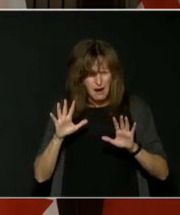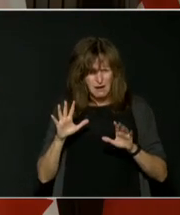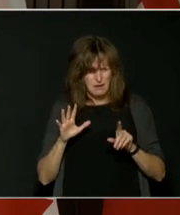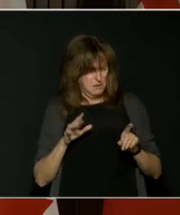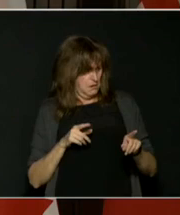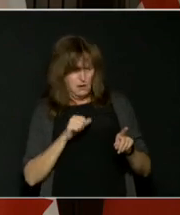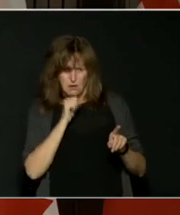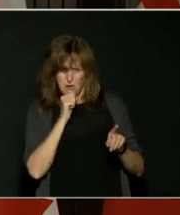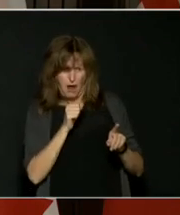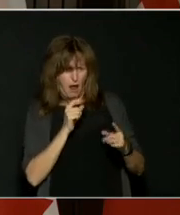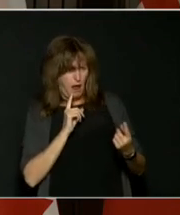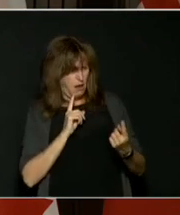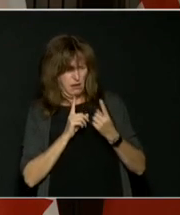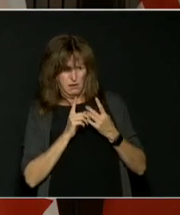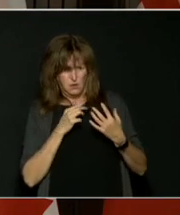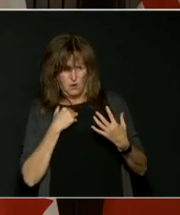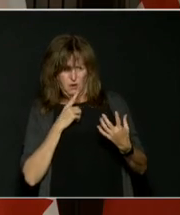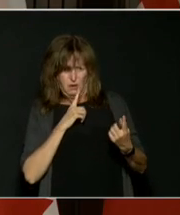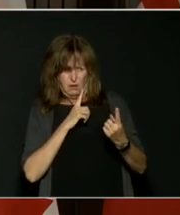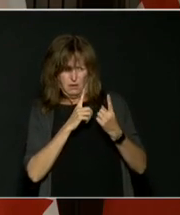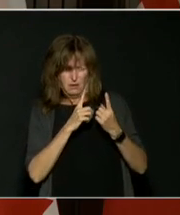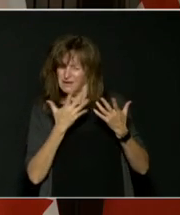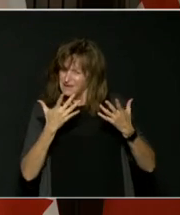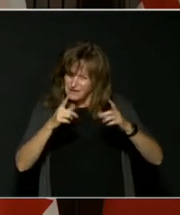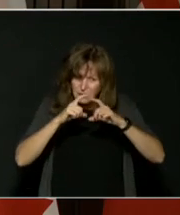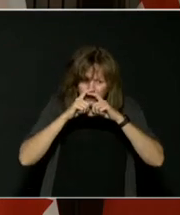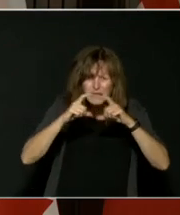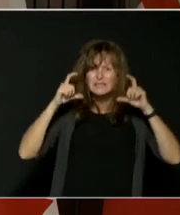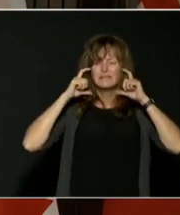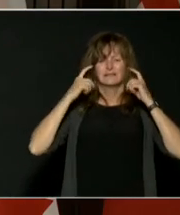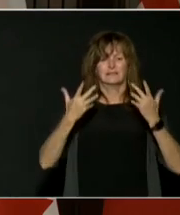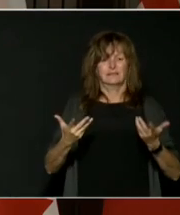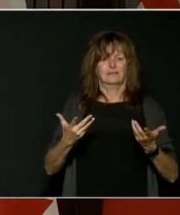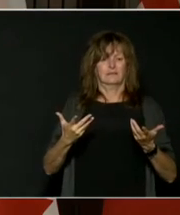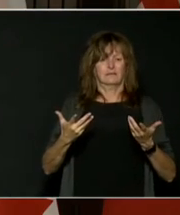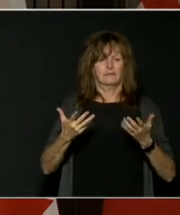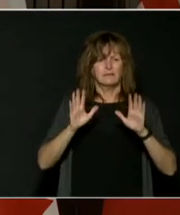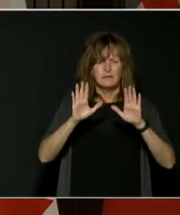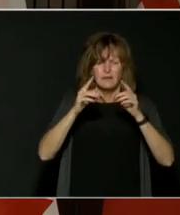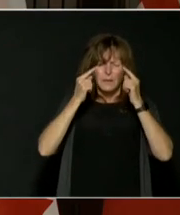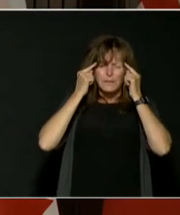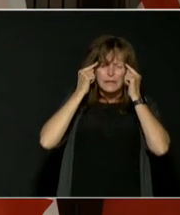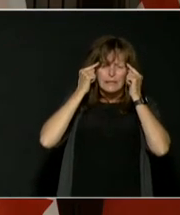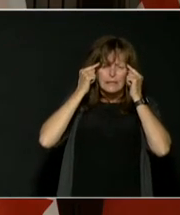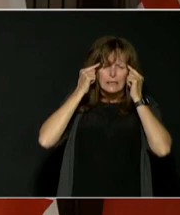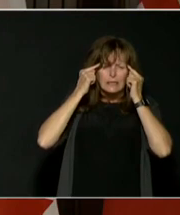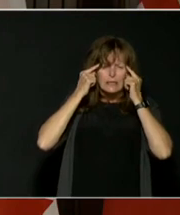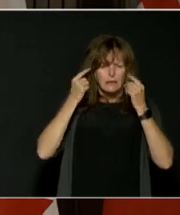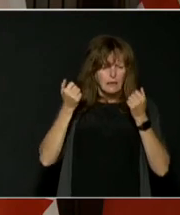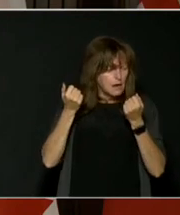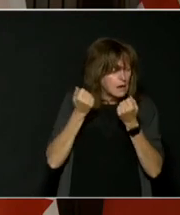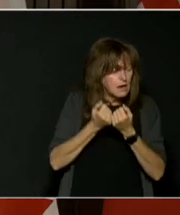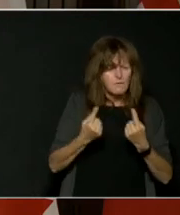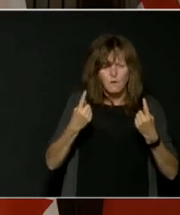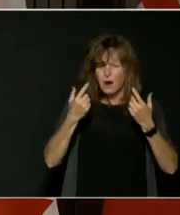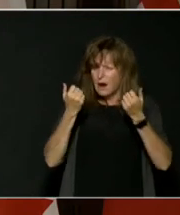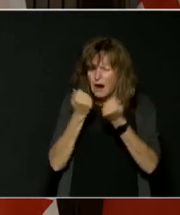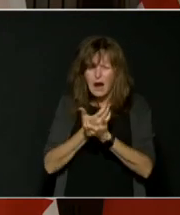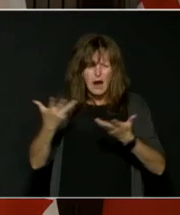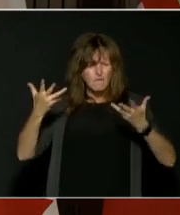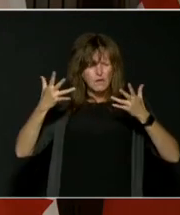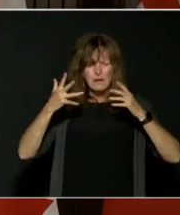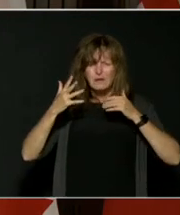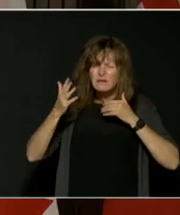you should be wearing a mask. Like, think about it everywhere, everything you're doing. It doesn't matter where you are. And that's really